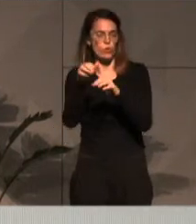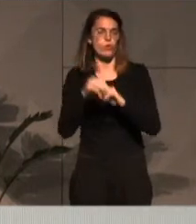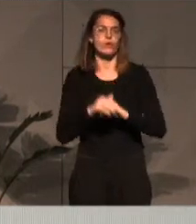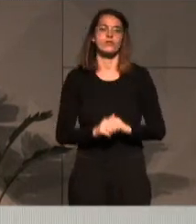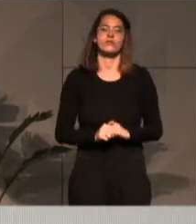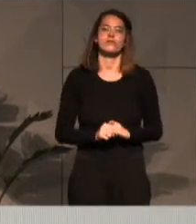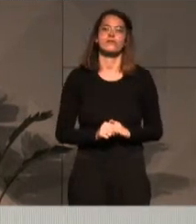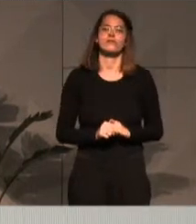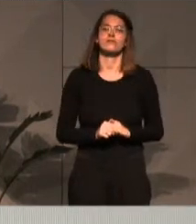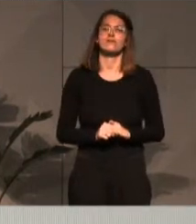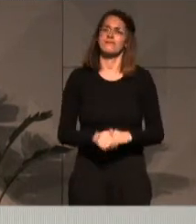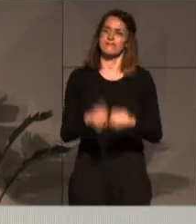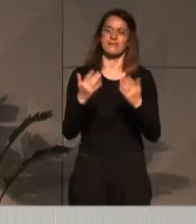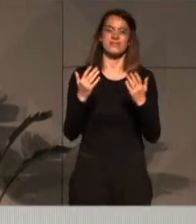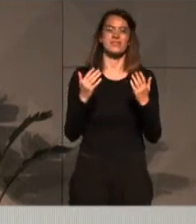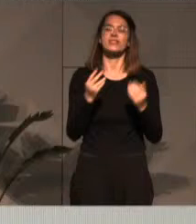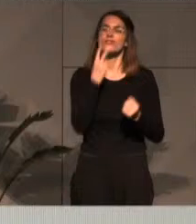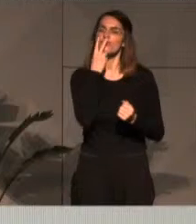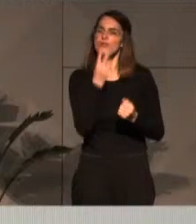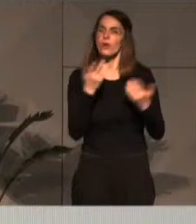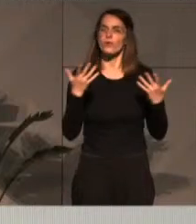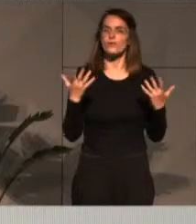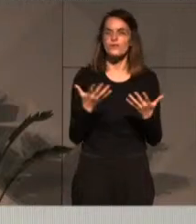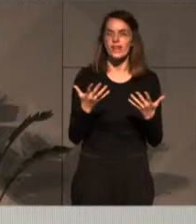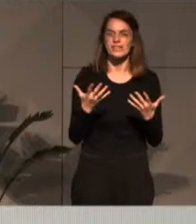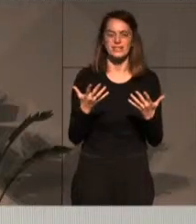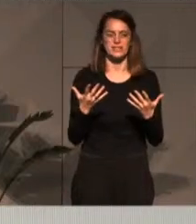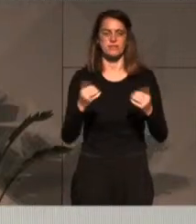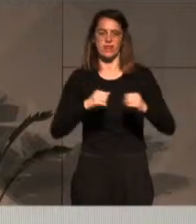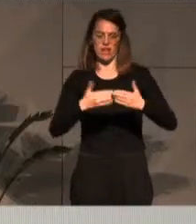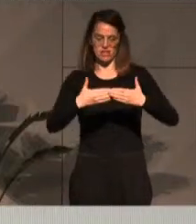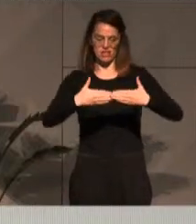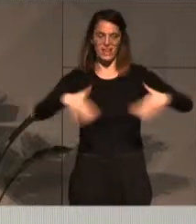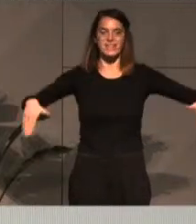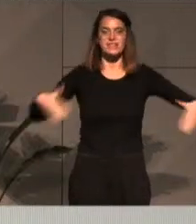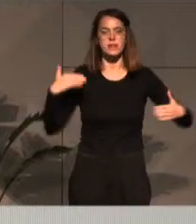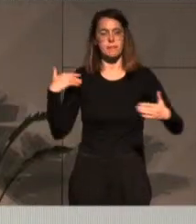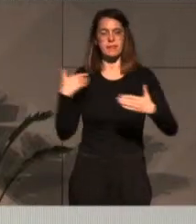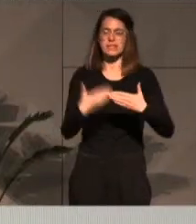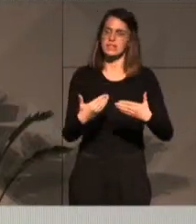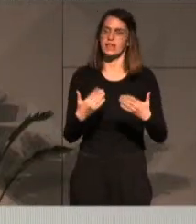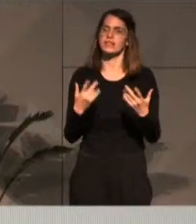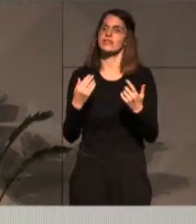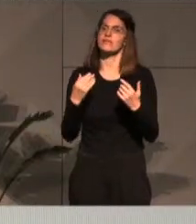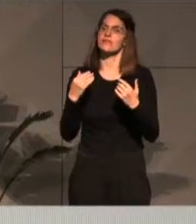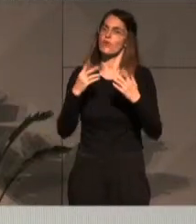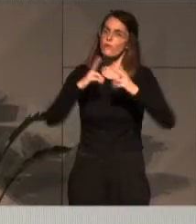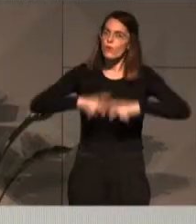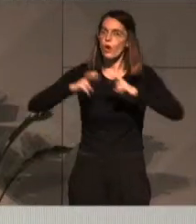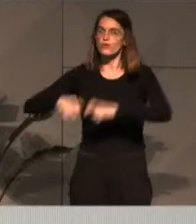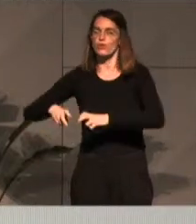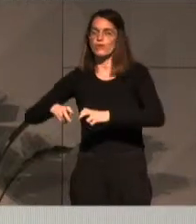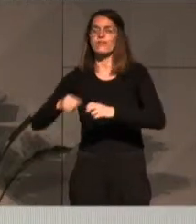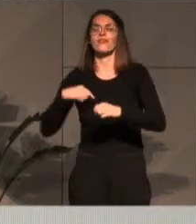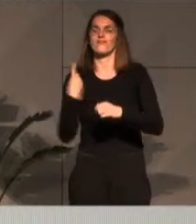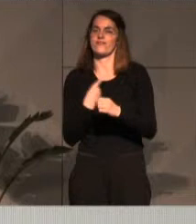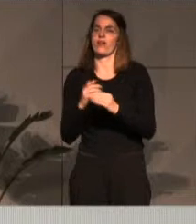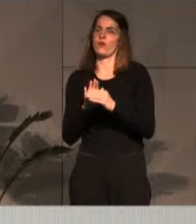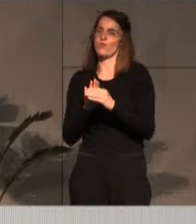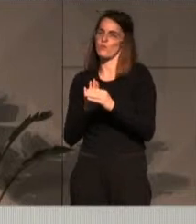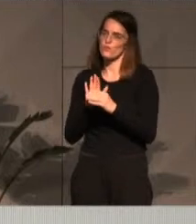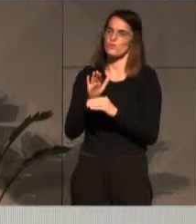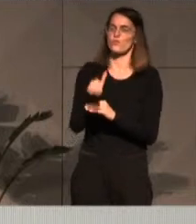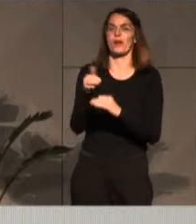all about, we have explored the limits and pushed the limits of the doable.